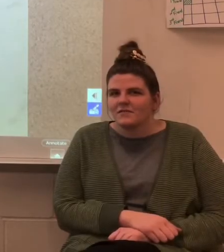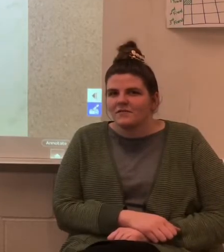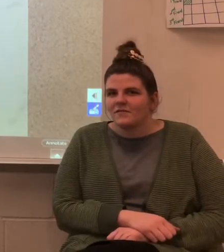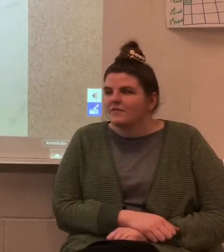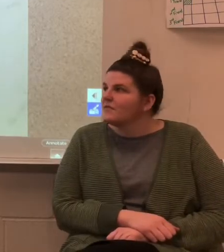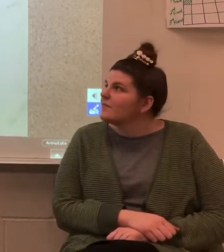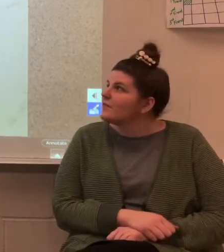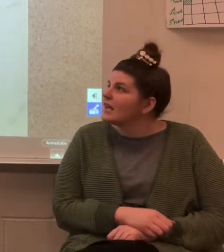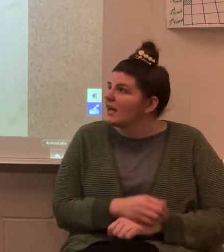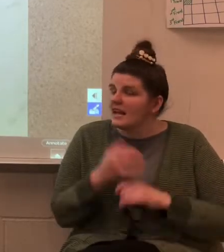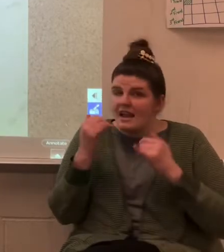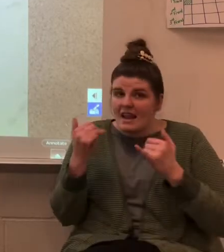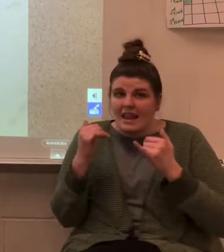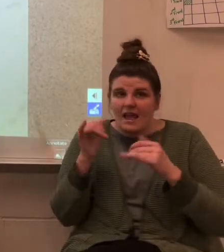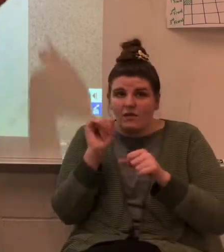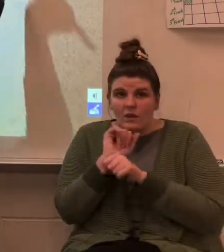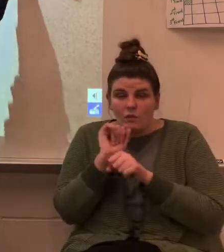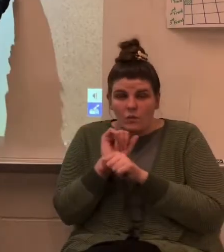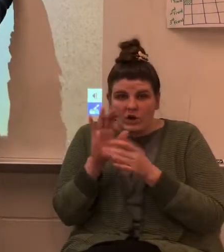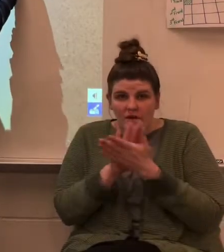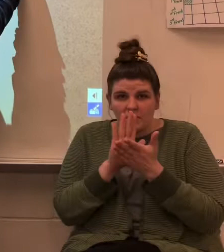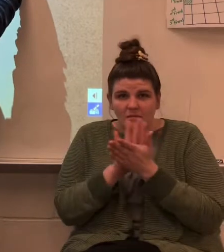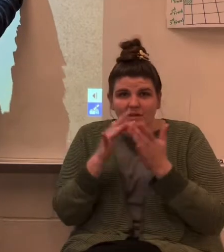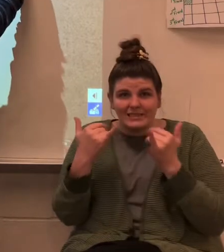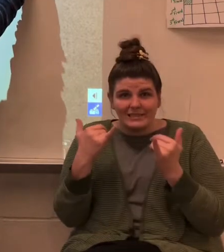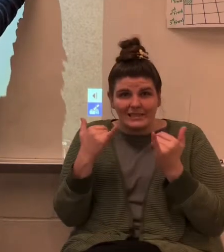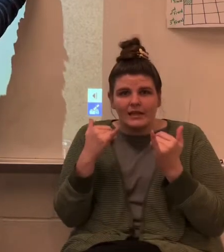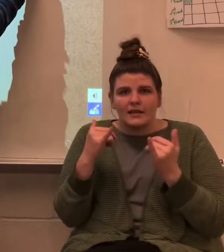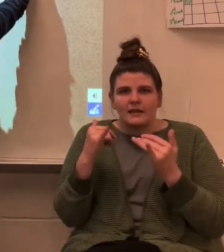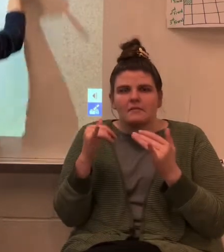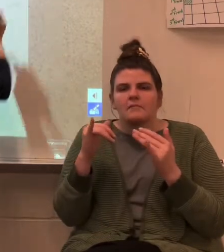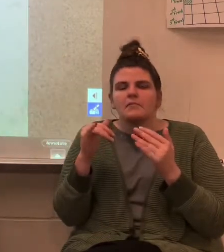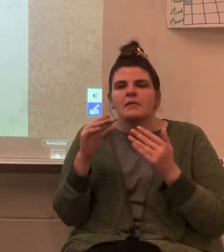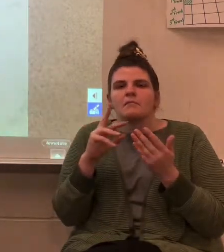Our worksheet that we are working on today is